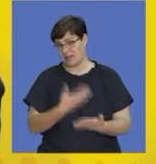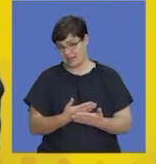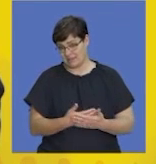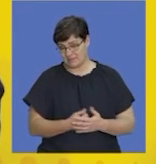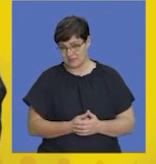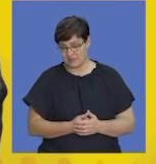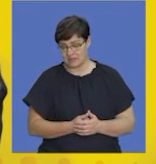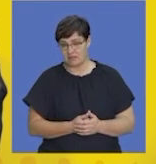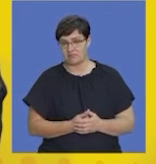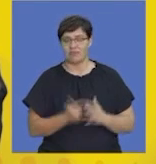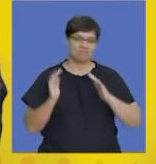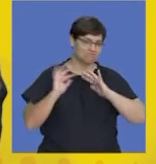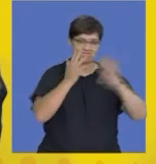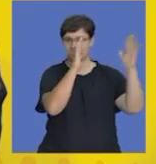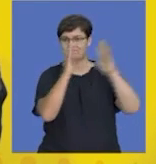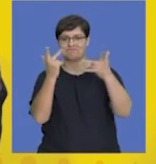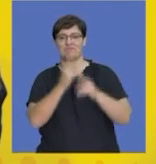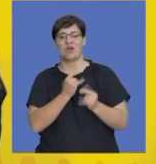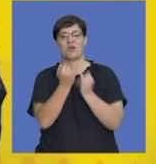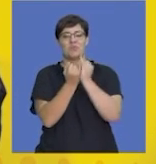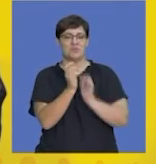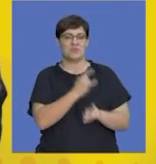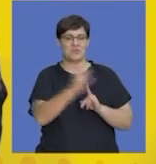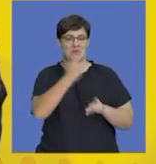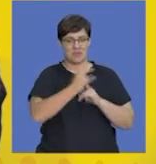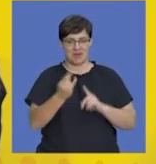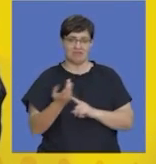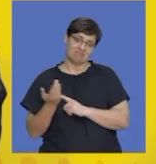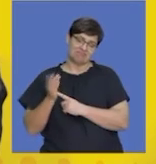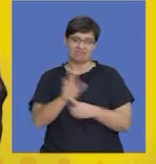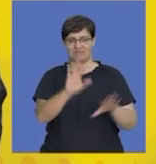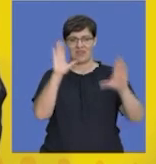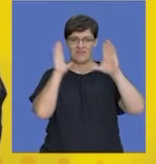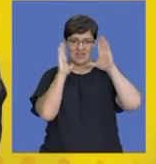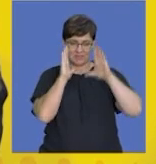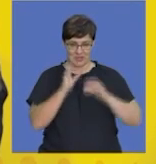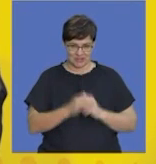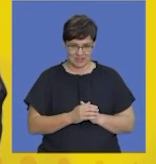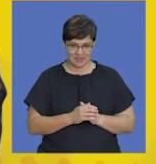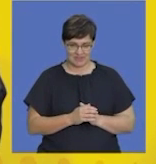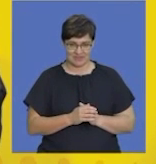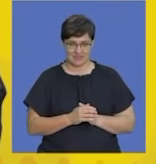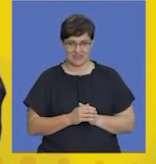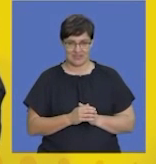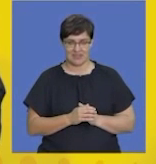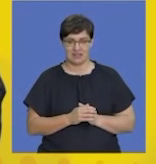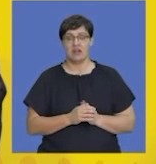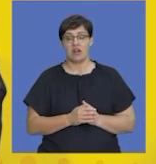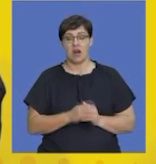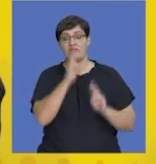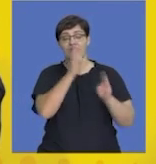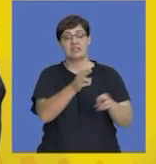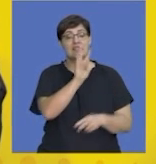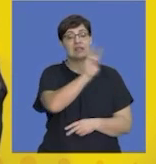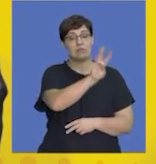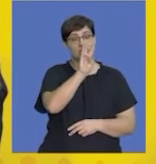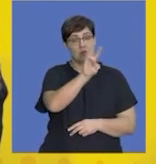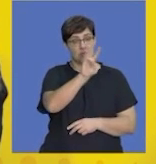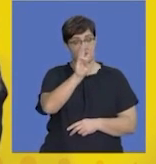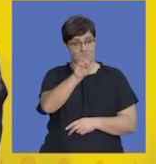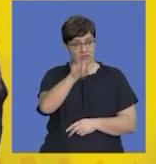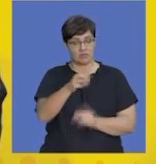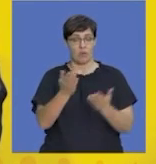can. Congratulations to all the competition winners who will be announced on Facebook after the show. Visit